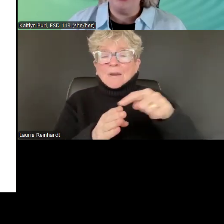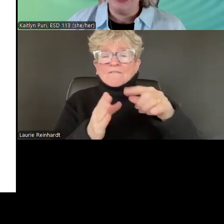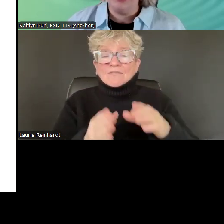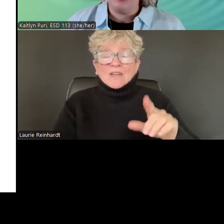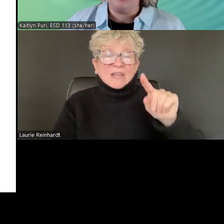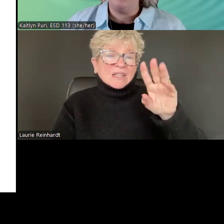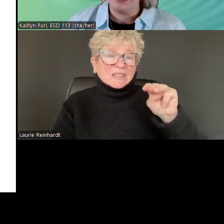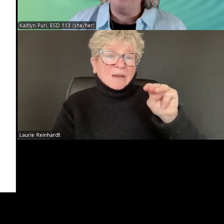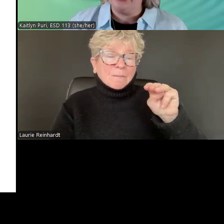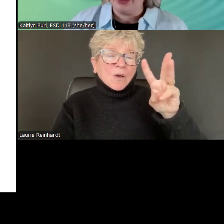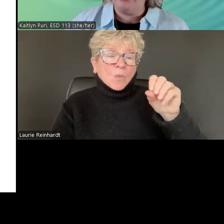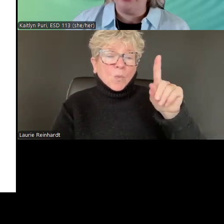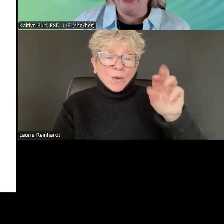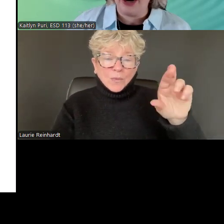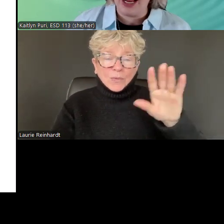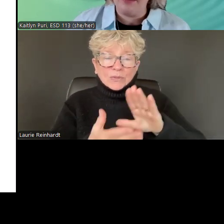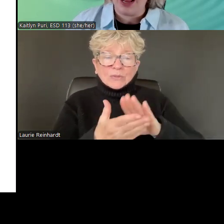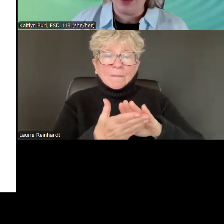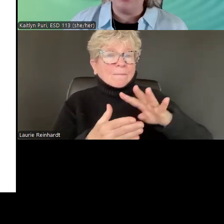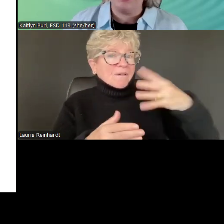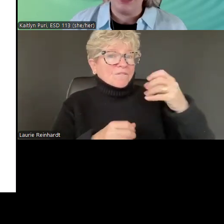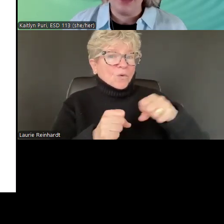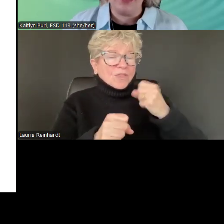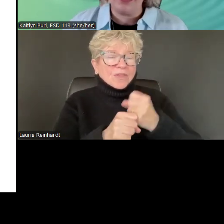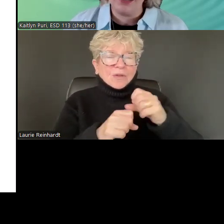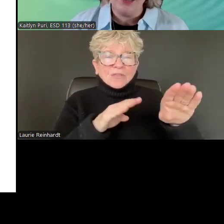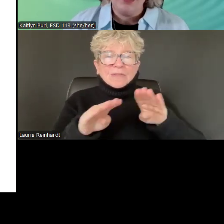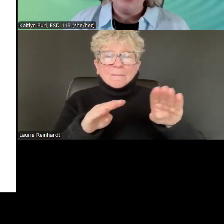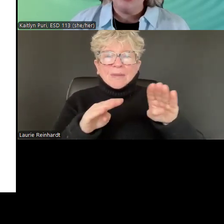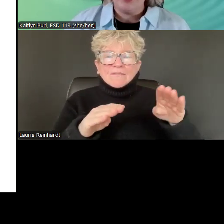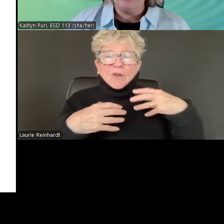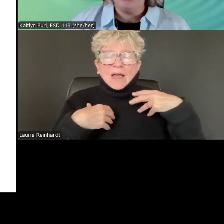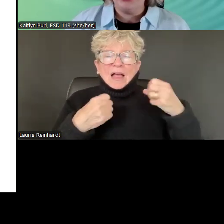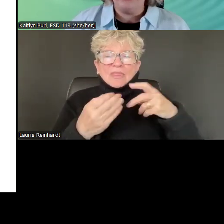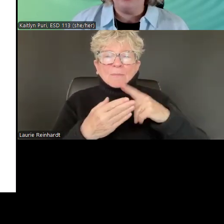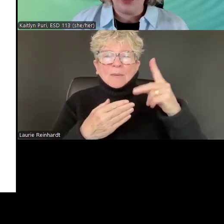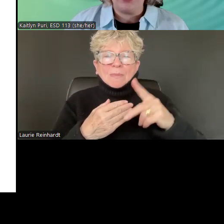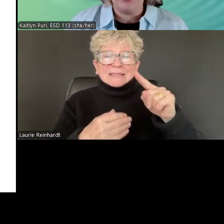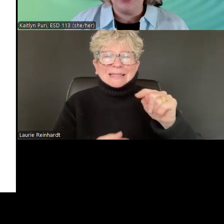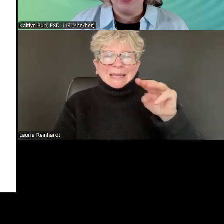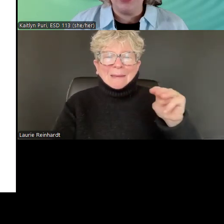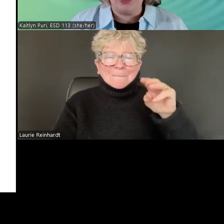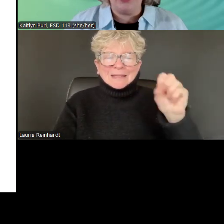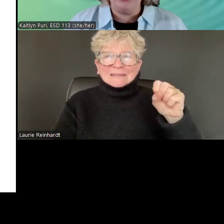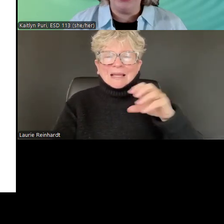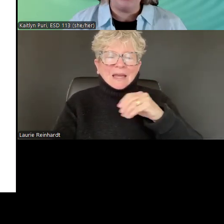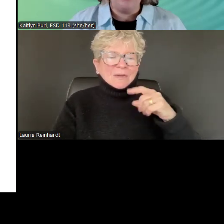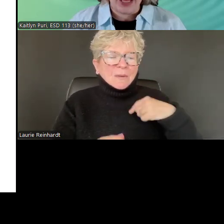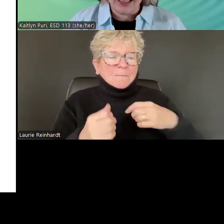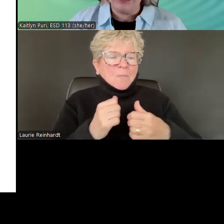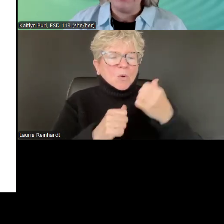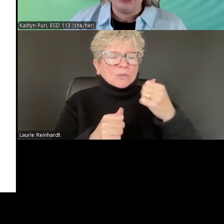year doing the behavioral health program at TMS. So most of our practices are